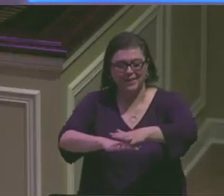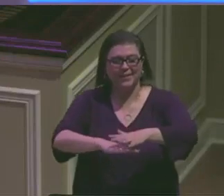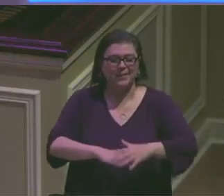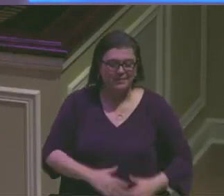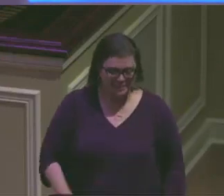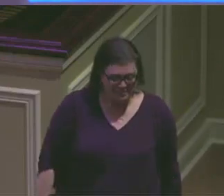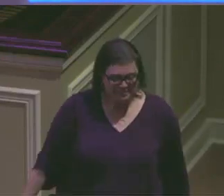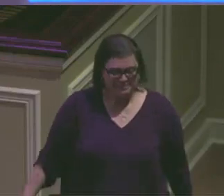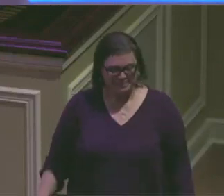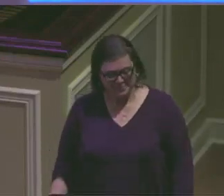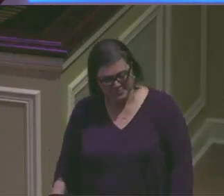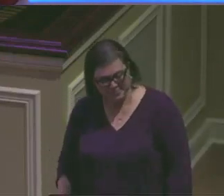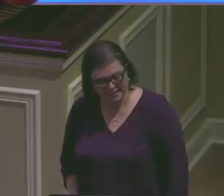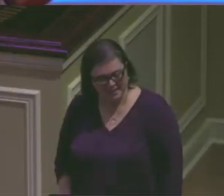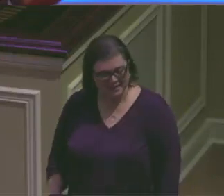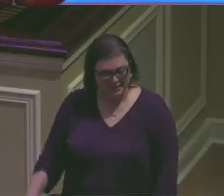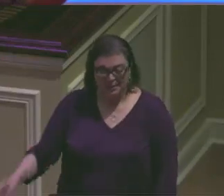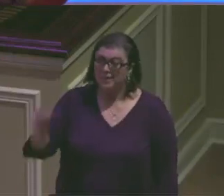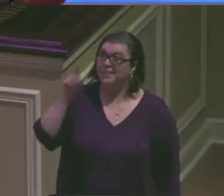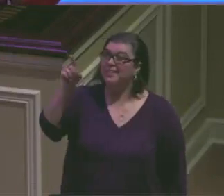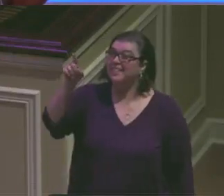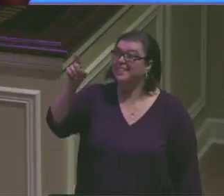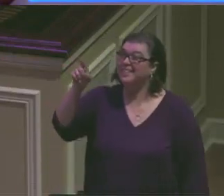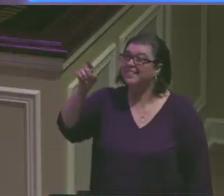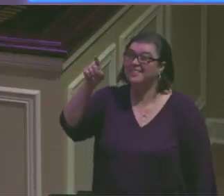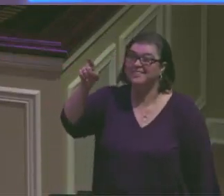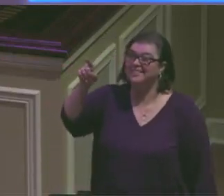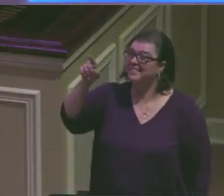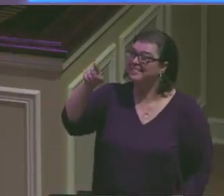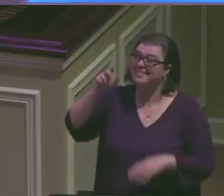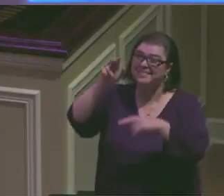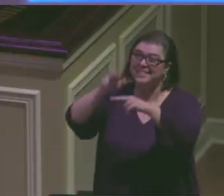earth. You are seated on the throne.